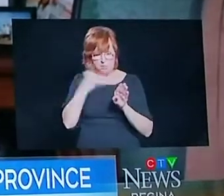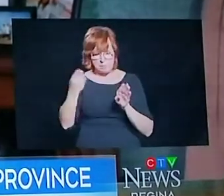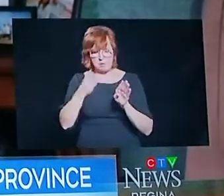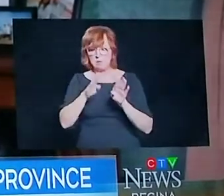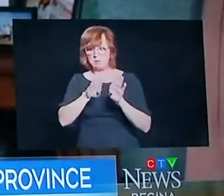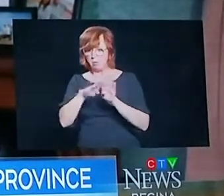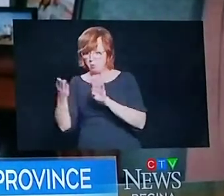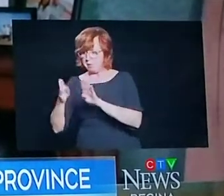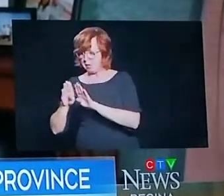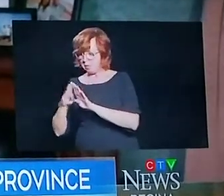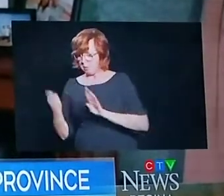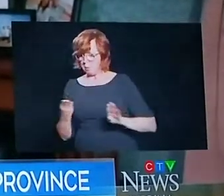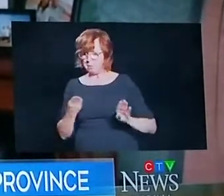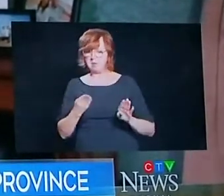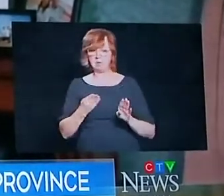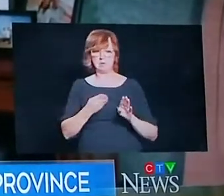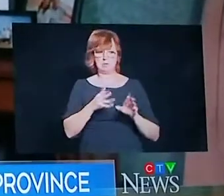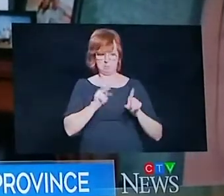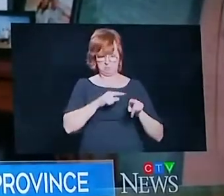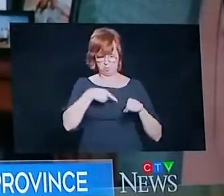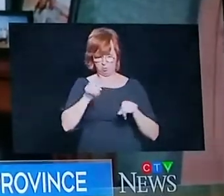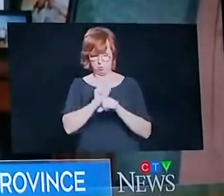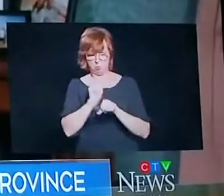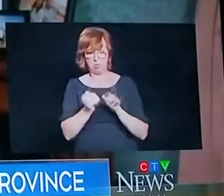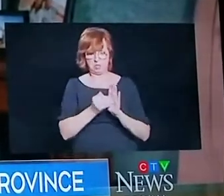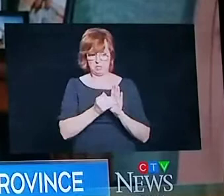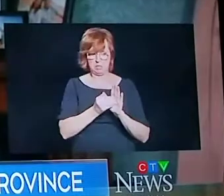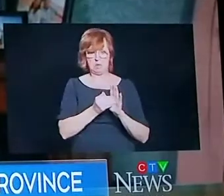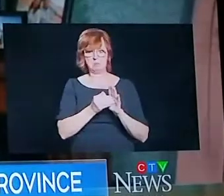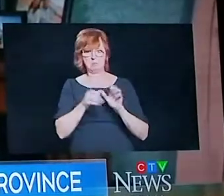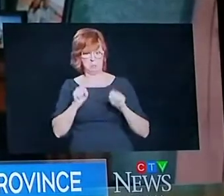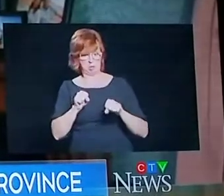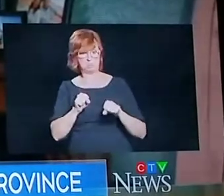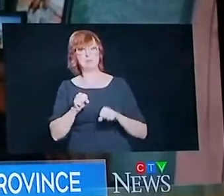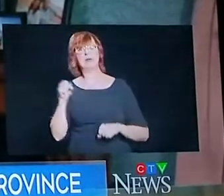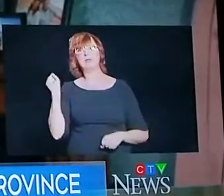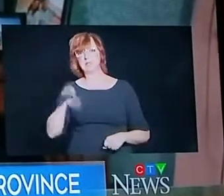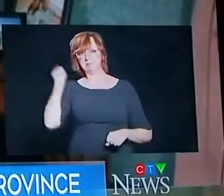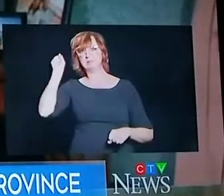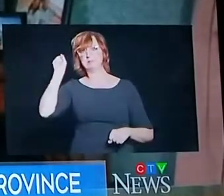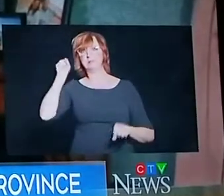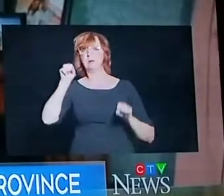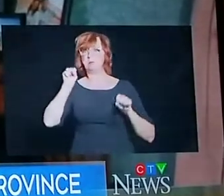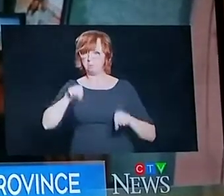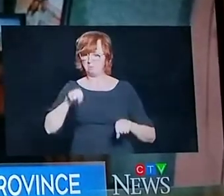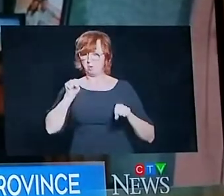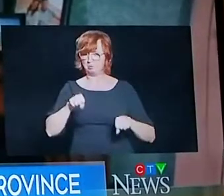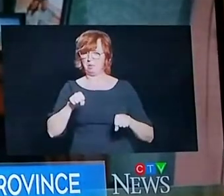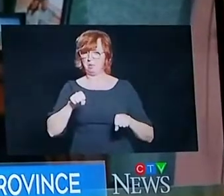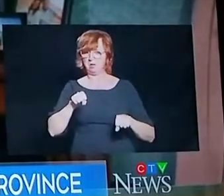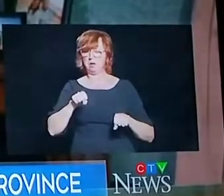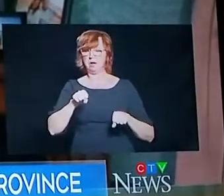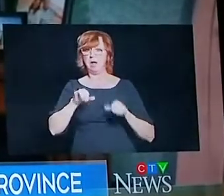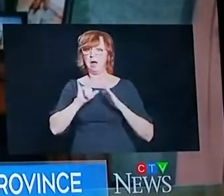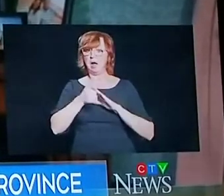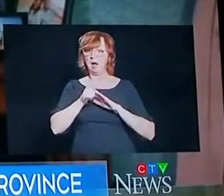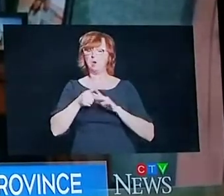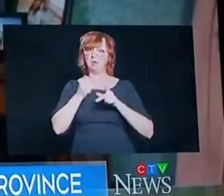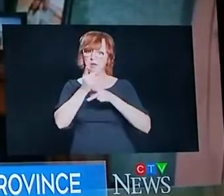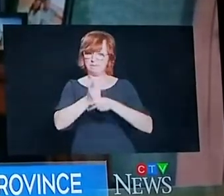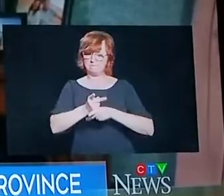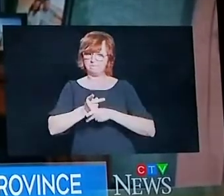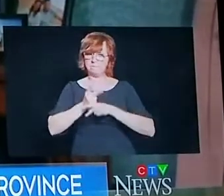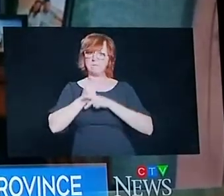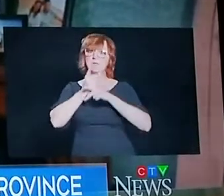but only if we proceed with caution, great caution. Our government takes this decision extremely